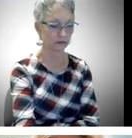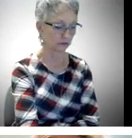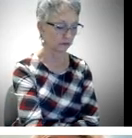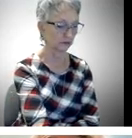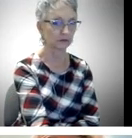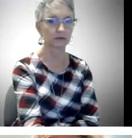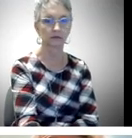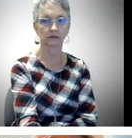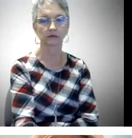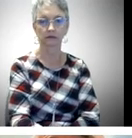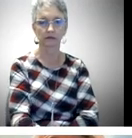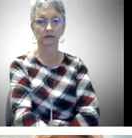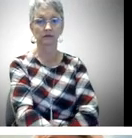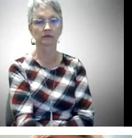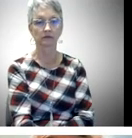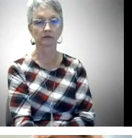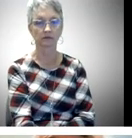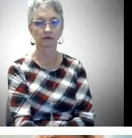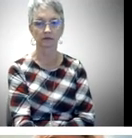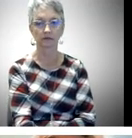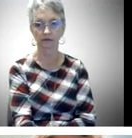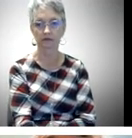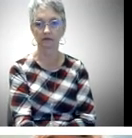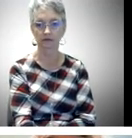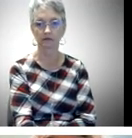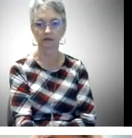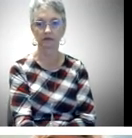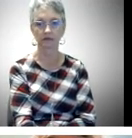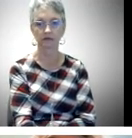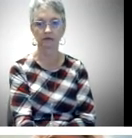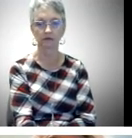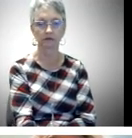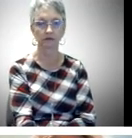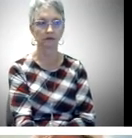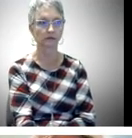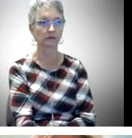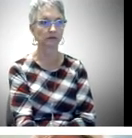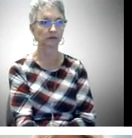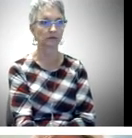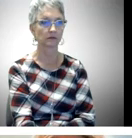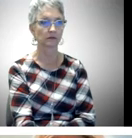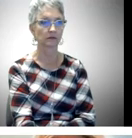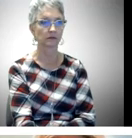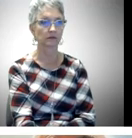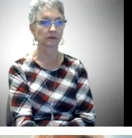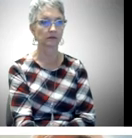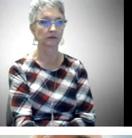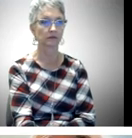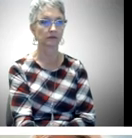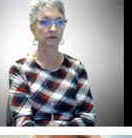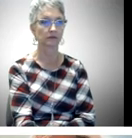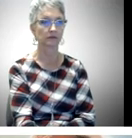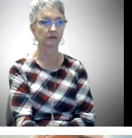slide. And the difference visually from the standpoint of supported decision making is that the person